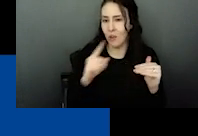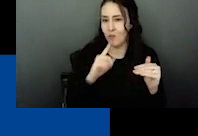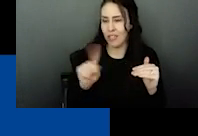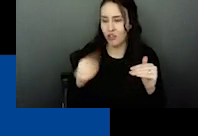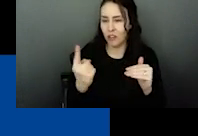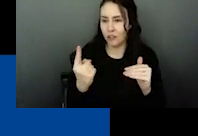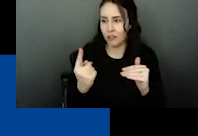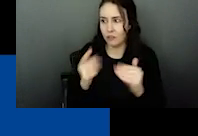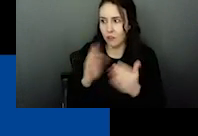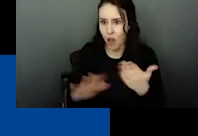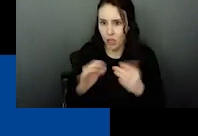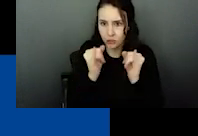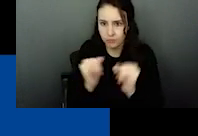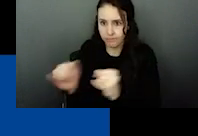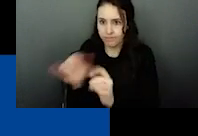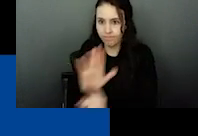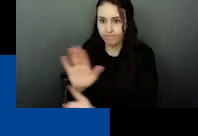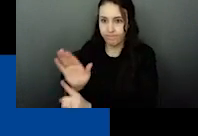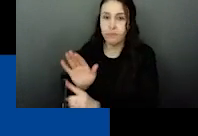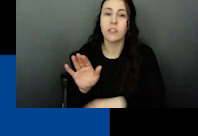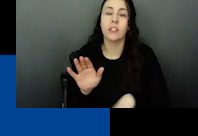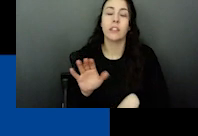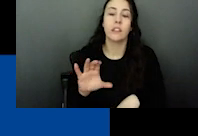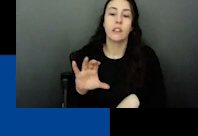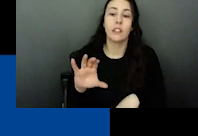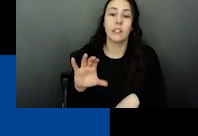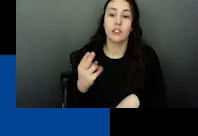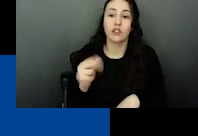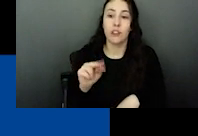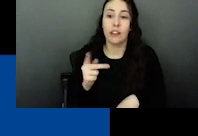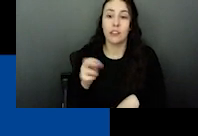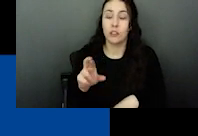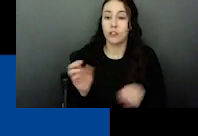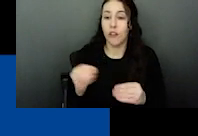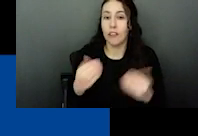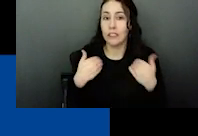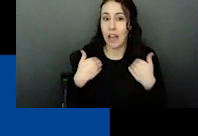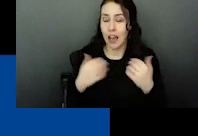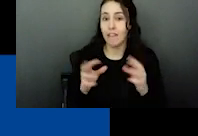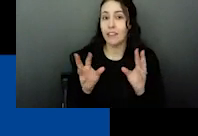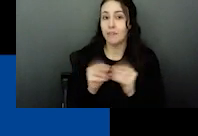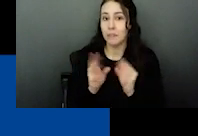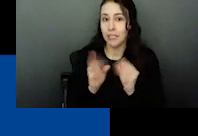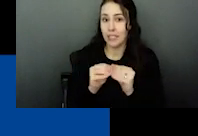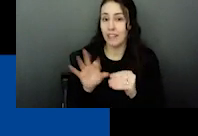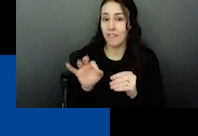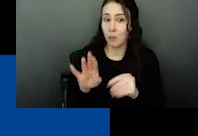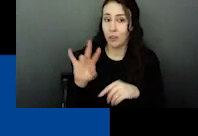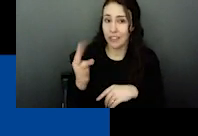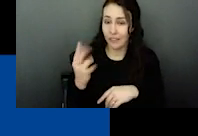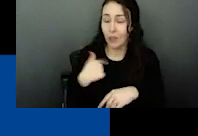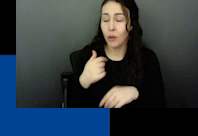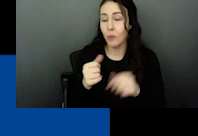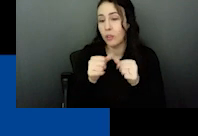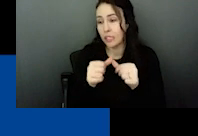The chancellor's office has a webinar February 7th to talk more about what's in the guidance memo. And we'll continue to, you know, try to work with the chancellor's office